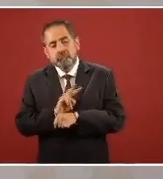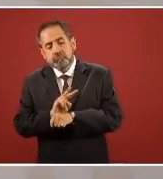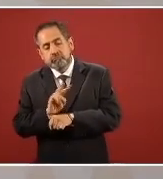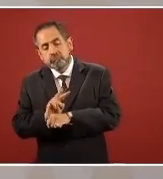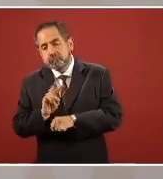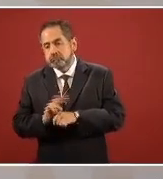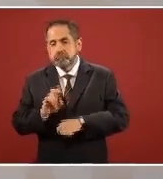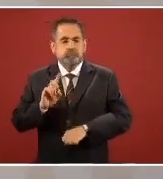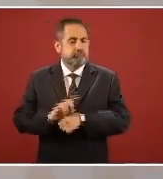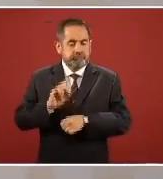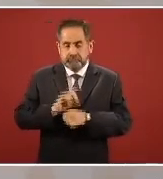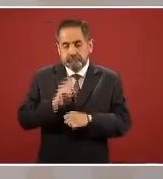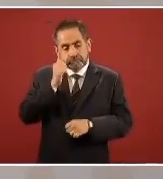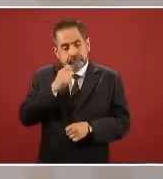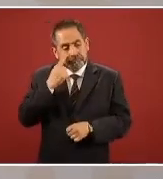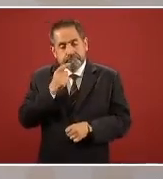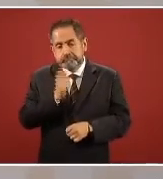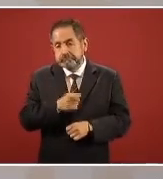economy daily. Y